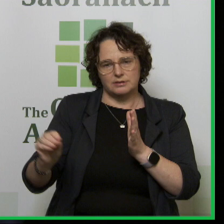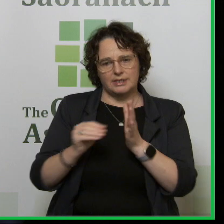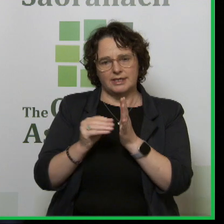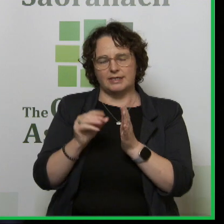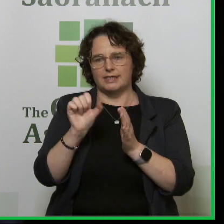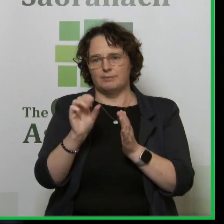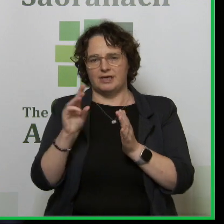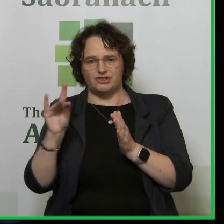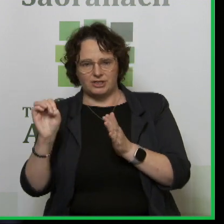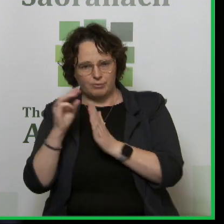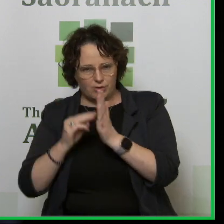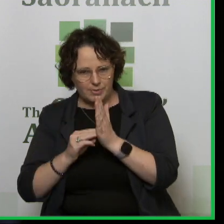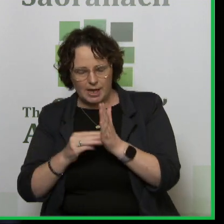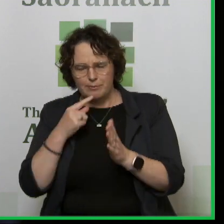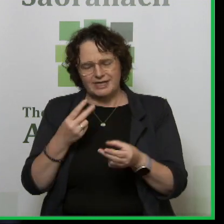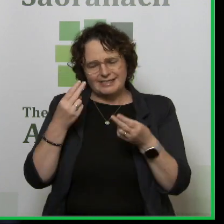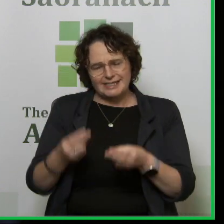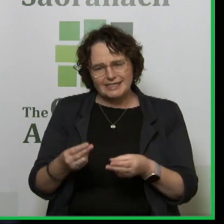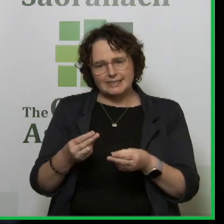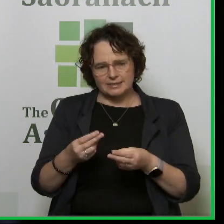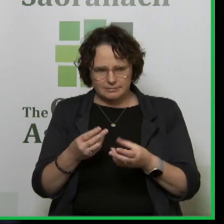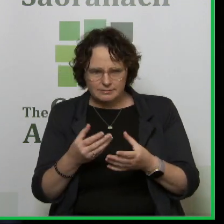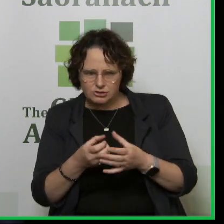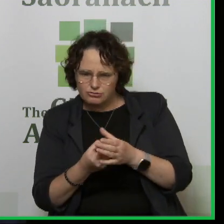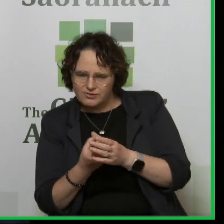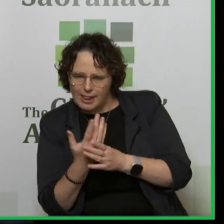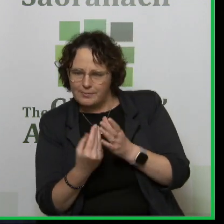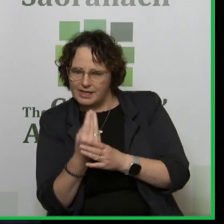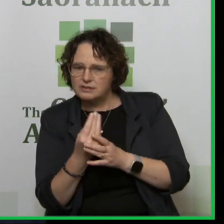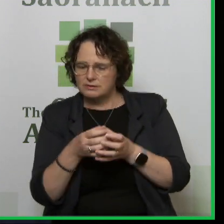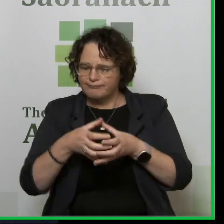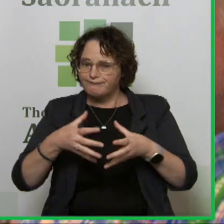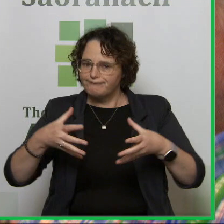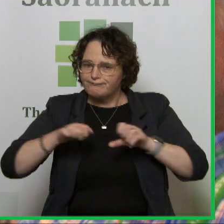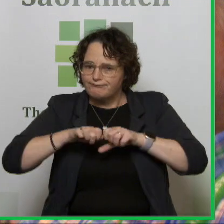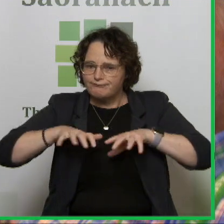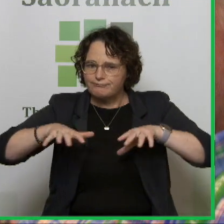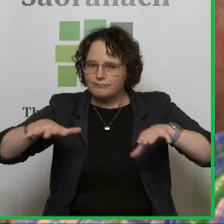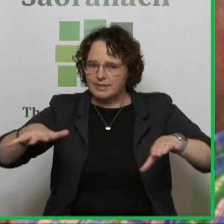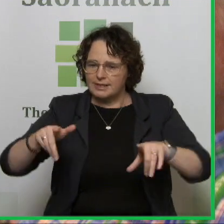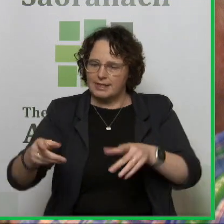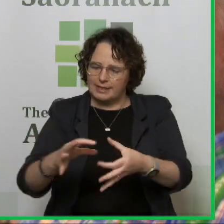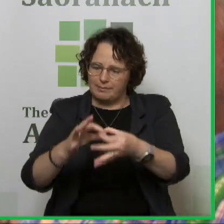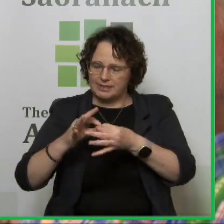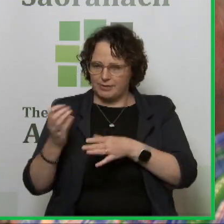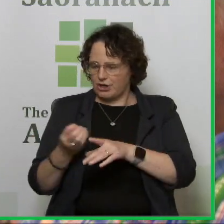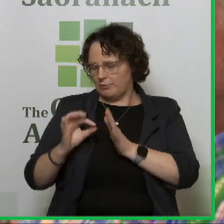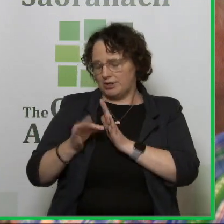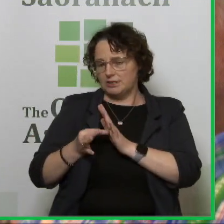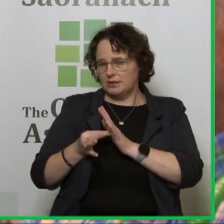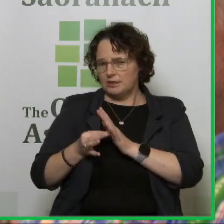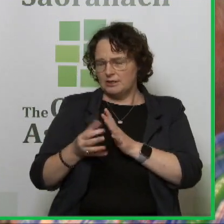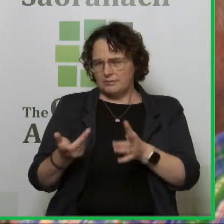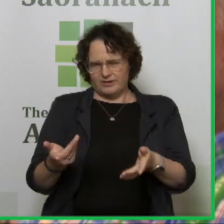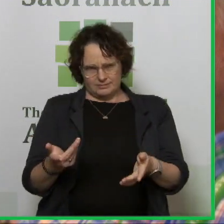capacity and it needs growth. And this gets back to my earlier point. You might find it ironic that